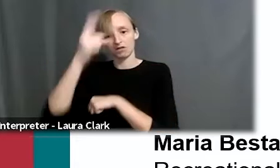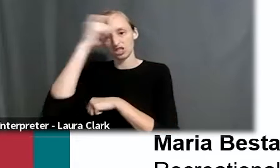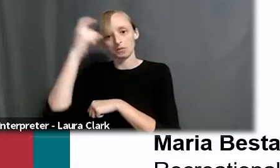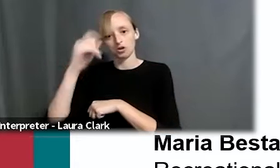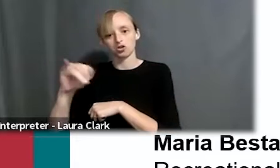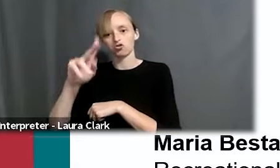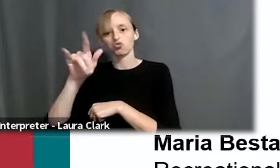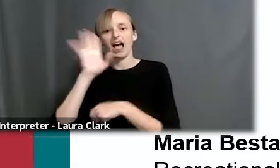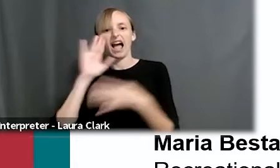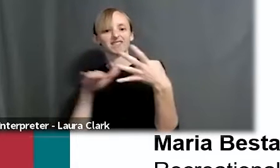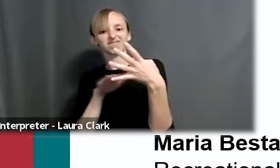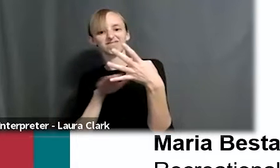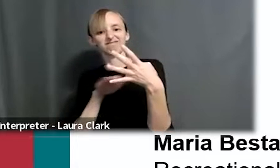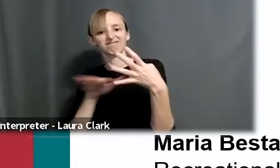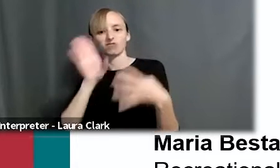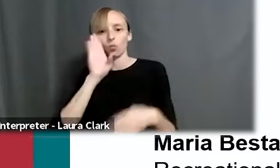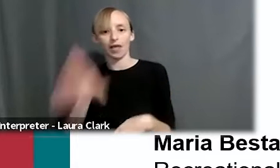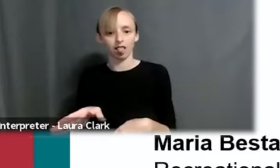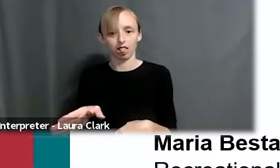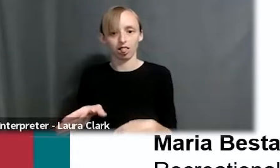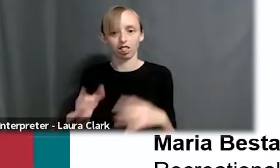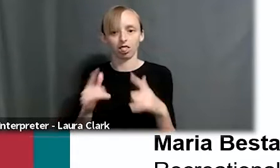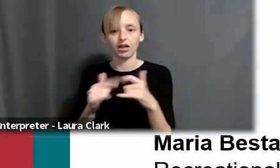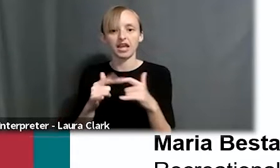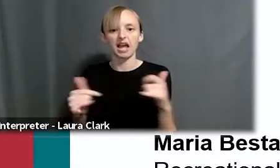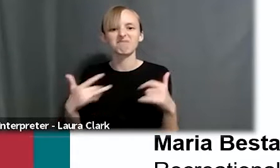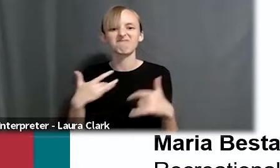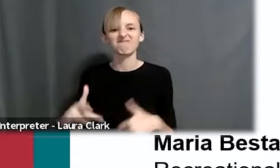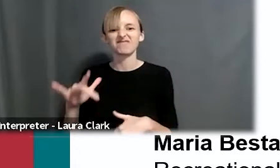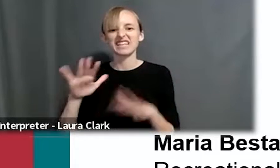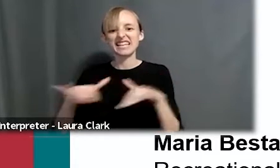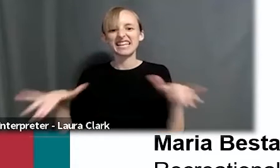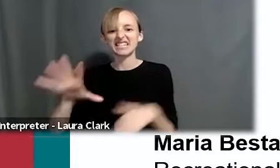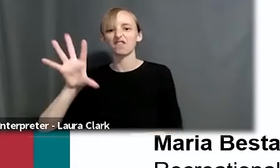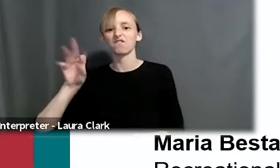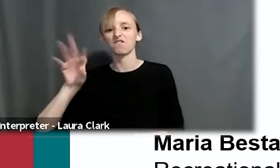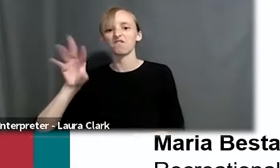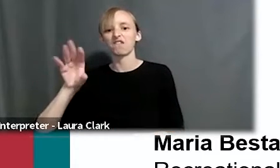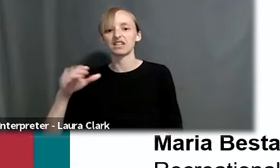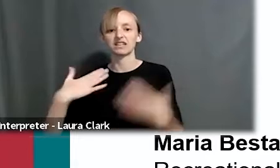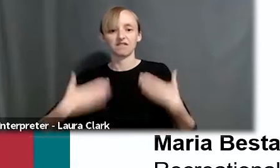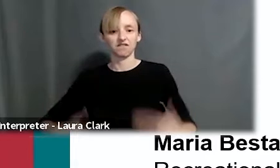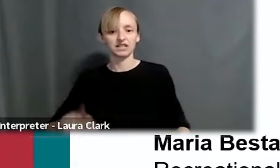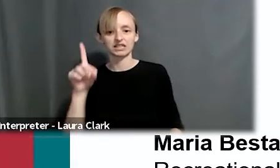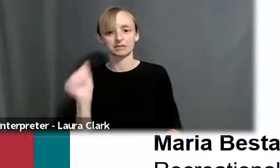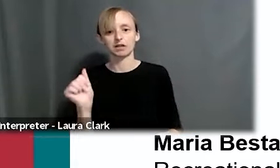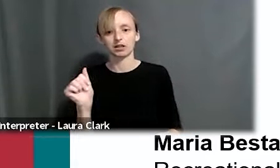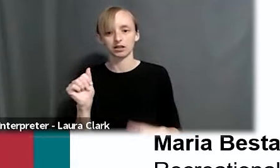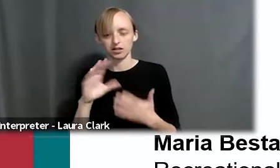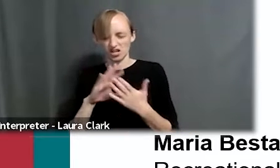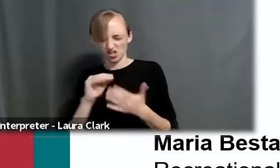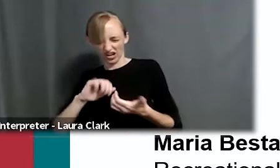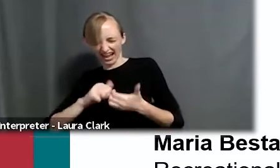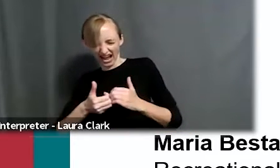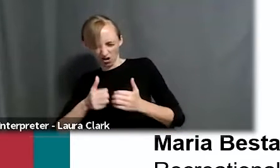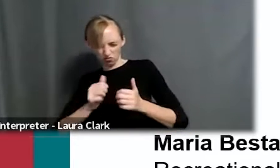July. And that is a camp with about 50 kids who have physical disabilities, who are learning how to play sports,